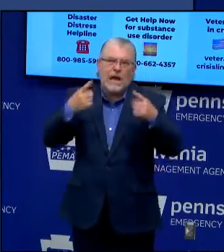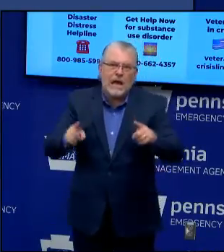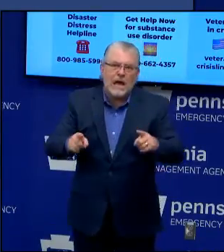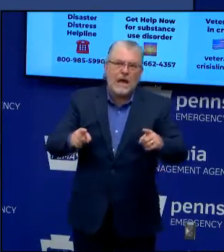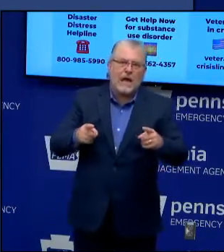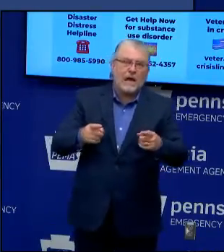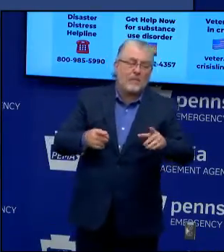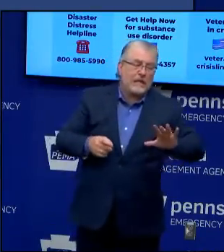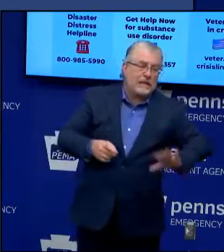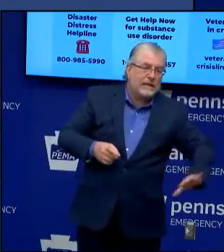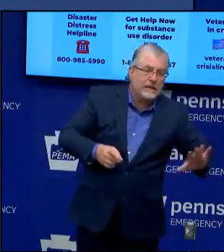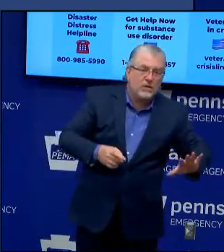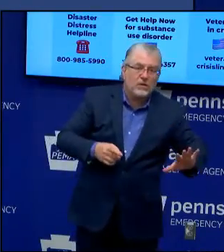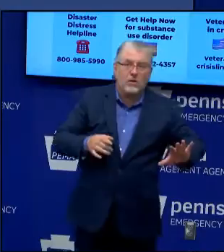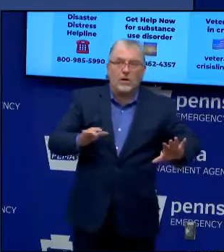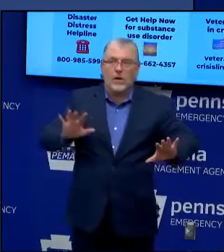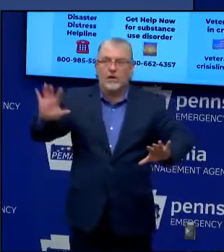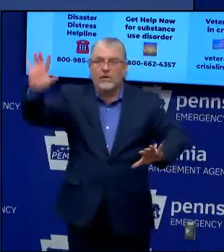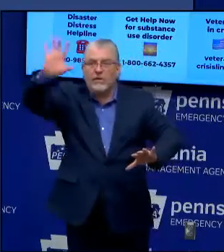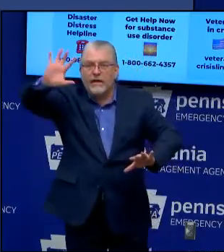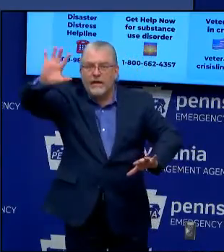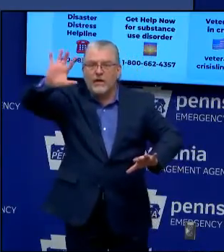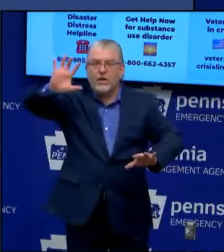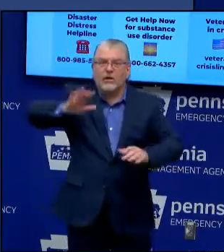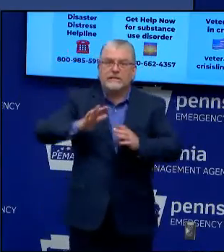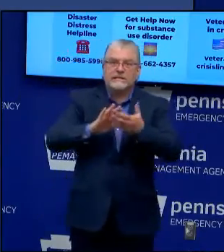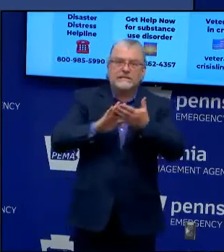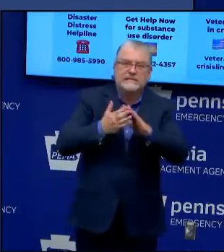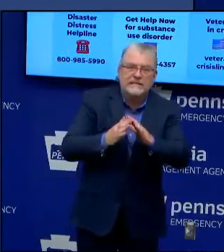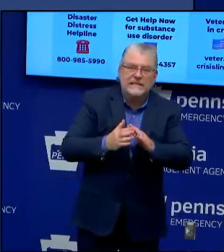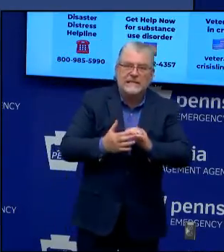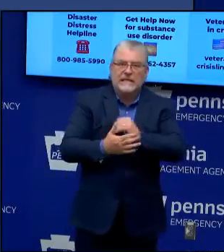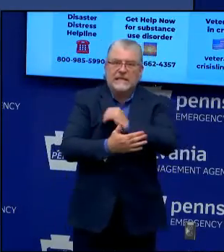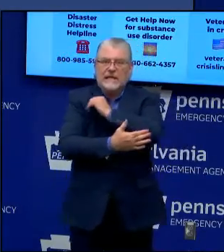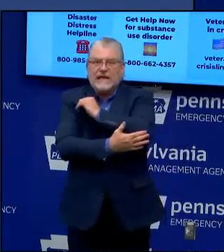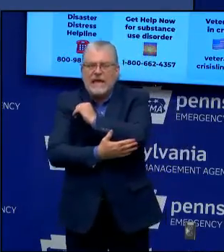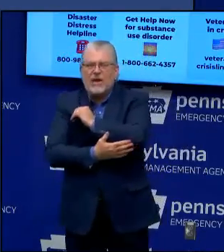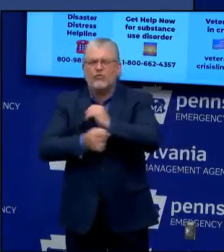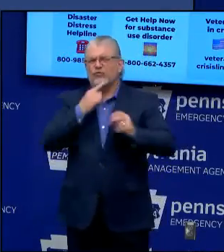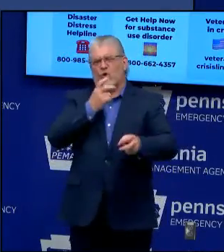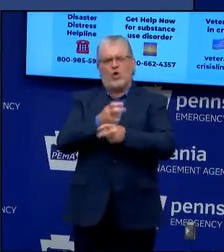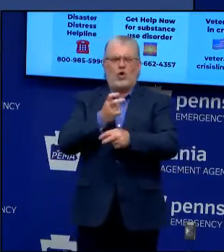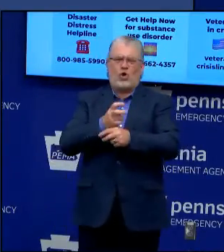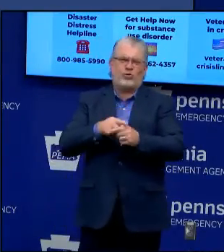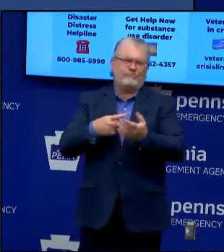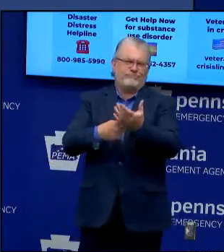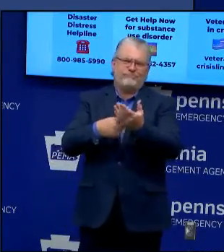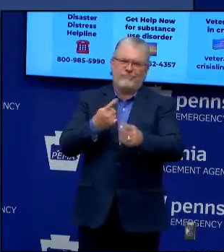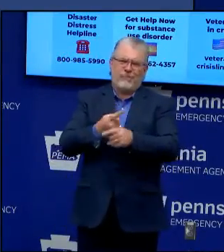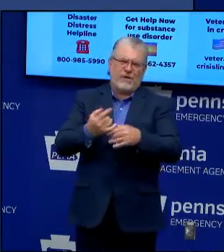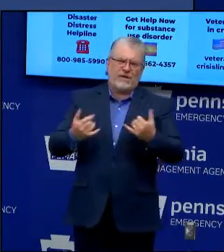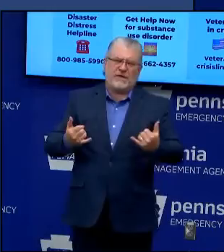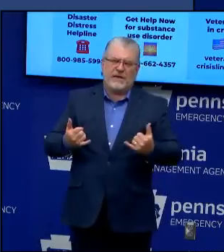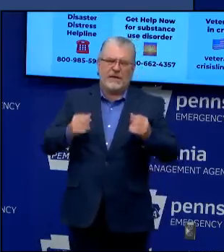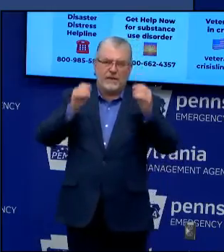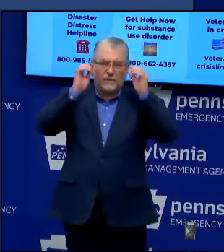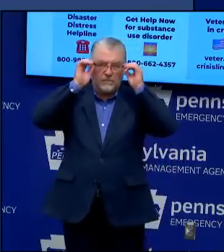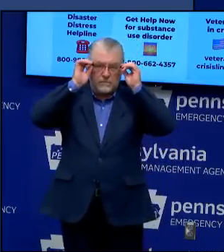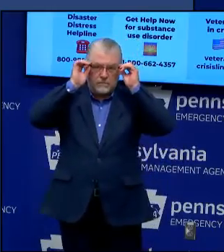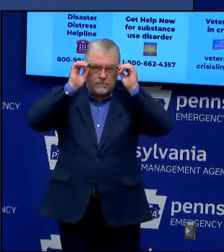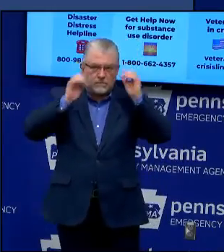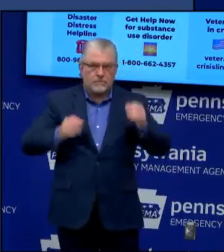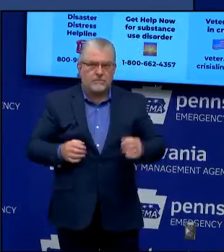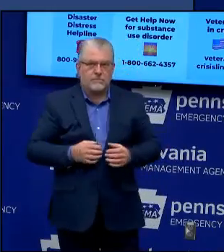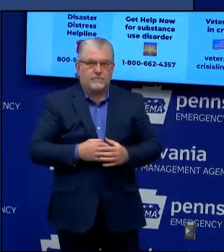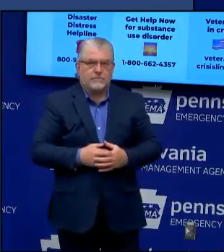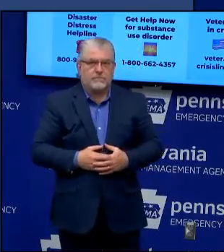City and Philadelphia County. So it's very hard for me to determine that. And finally, on the green stage, do you know regulations for